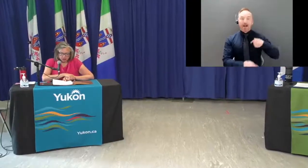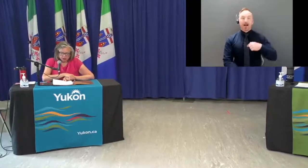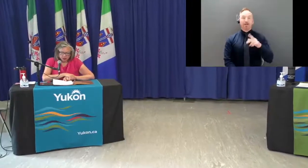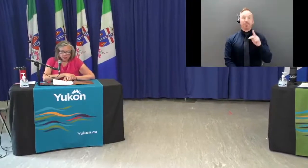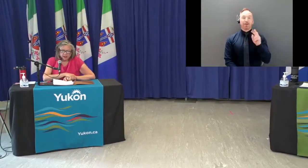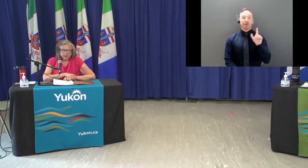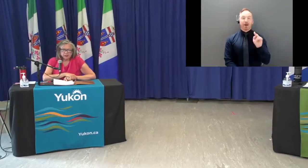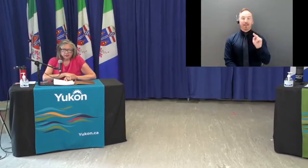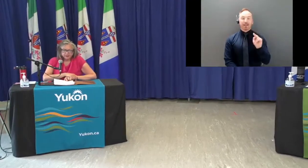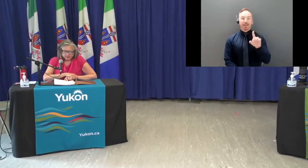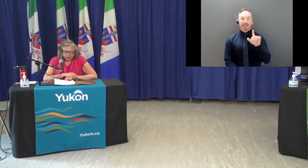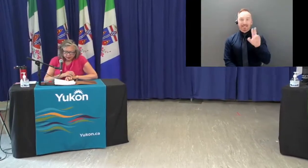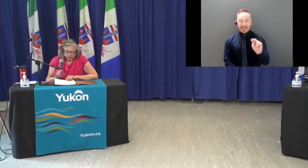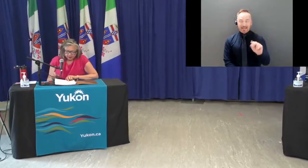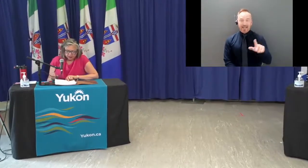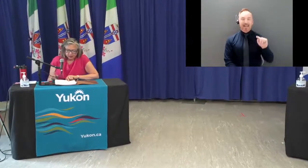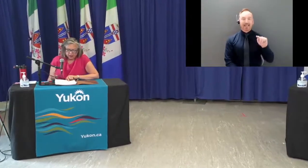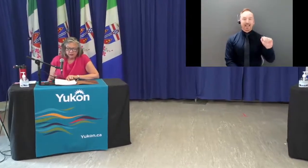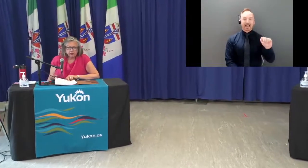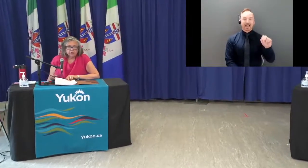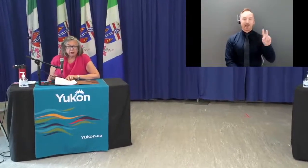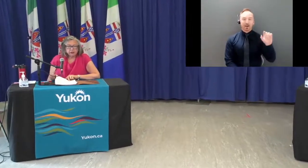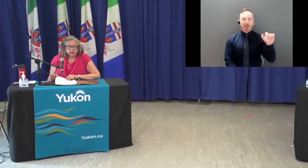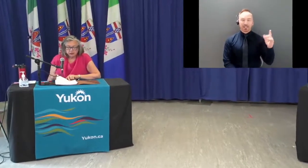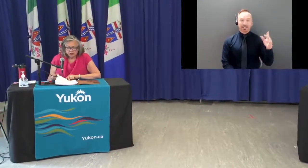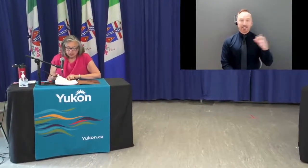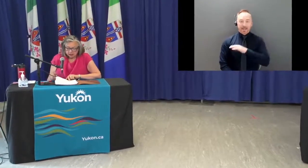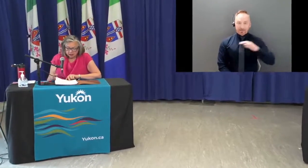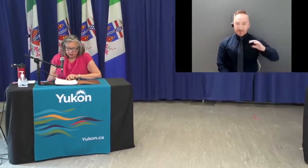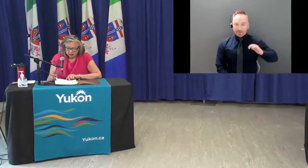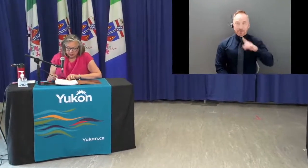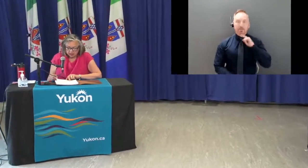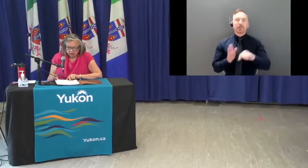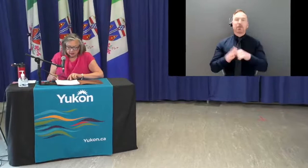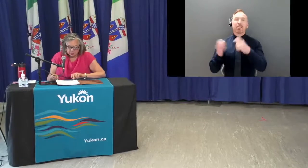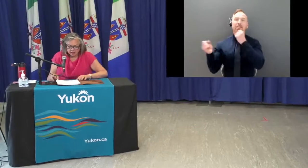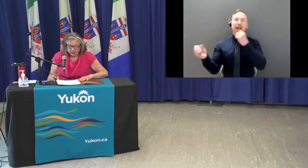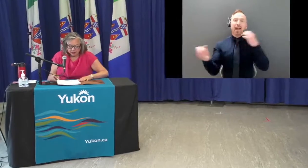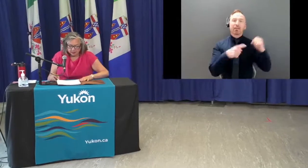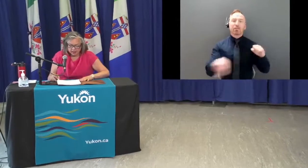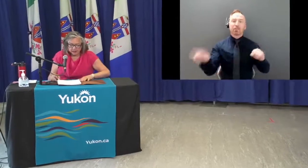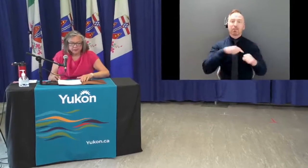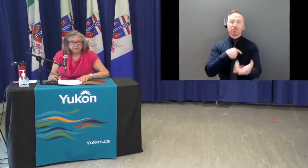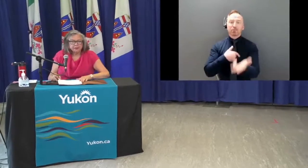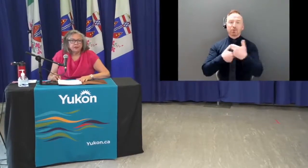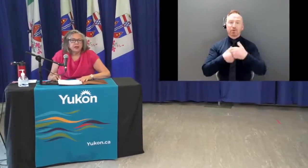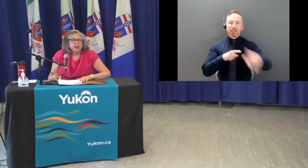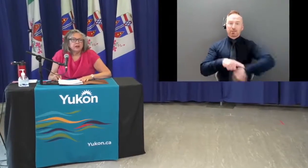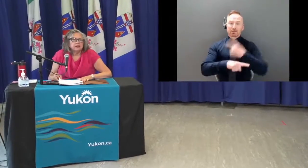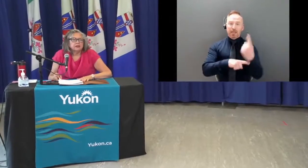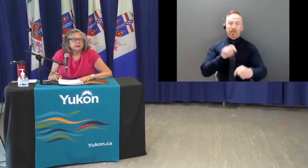'an Kwajan Council. I want to thank everyone for tuning in today to listen to this update.